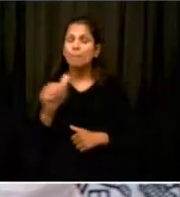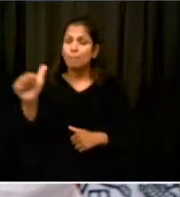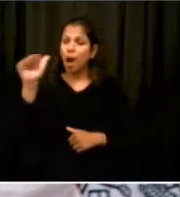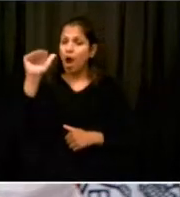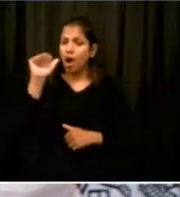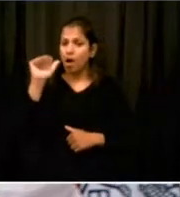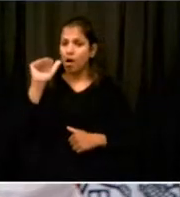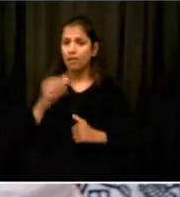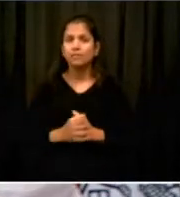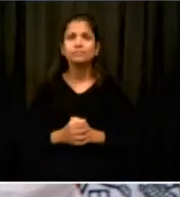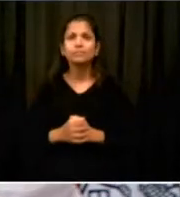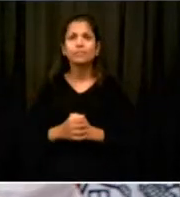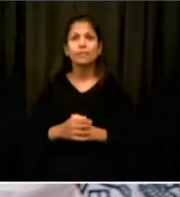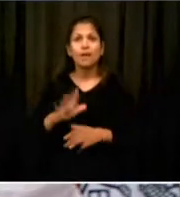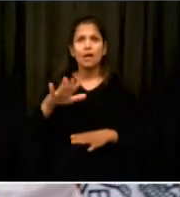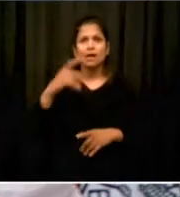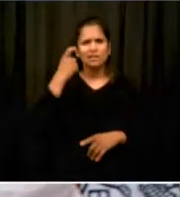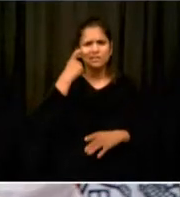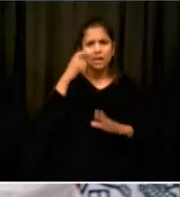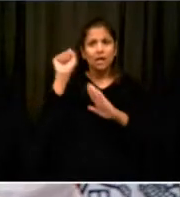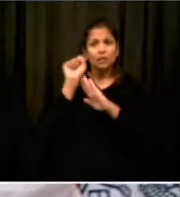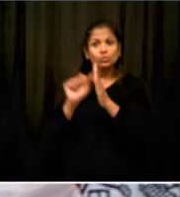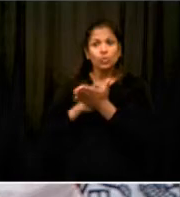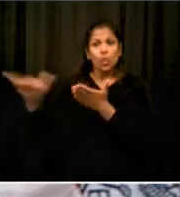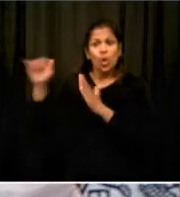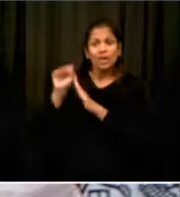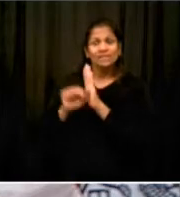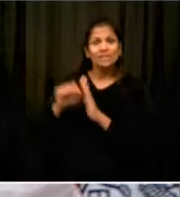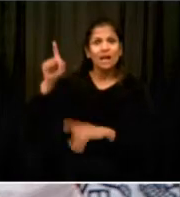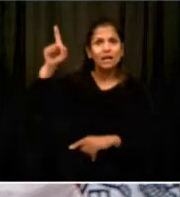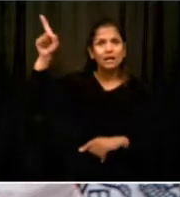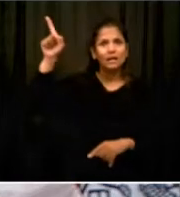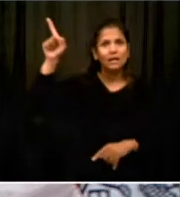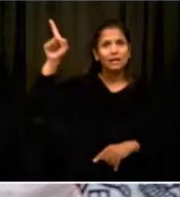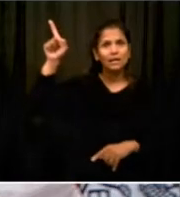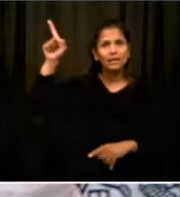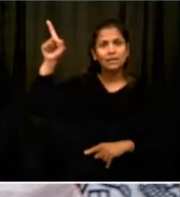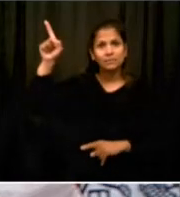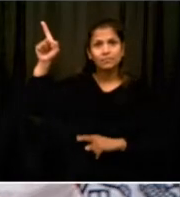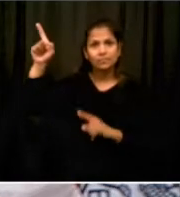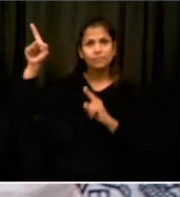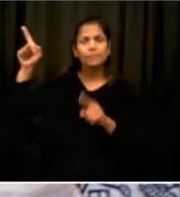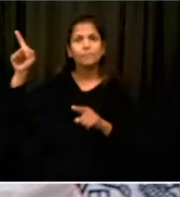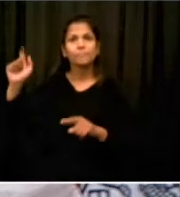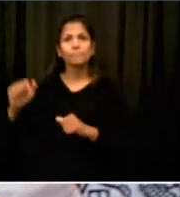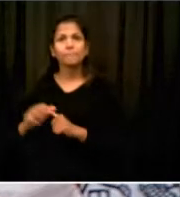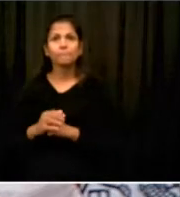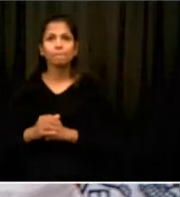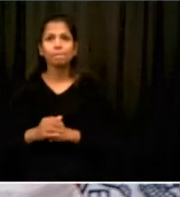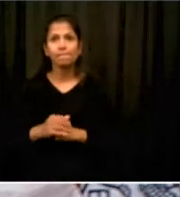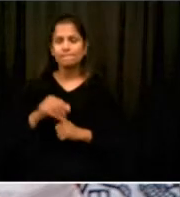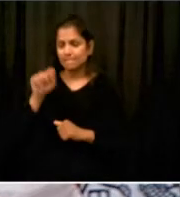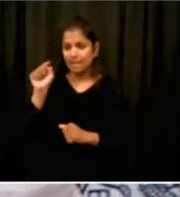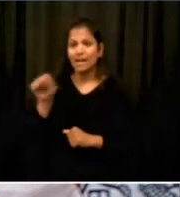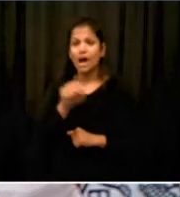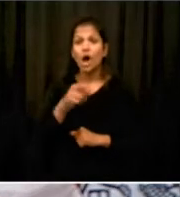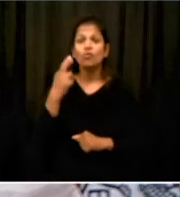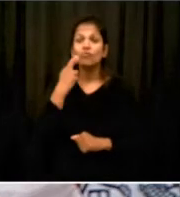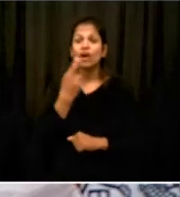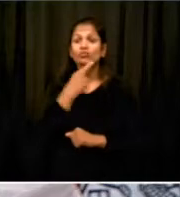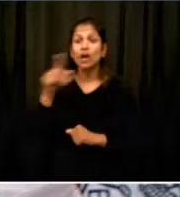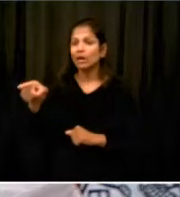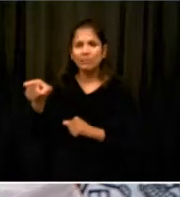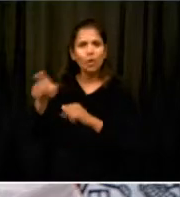the state liquor authority has essentially doubled the number of inspectors. They're all kind of secret inspections. I'm wondering, have we reached the